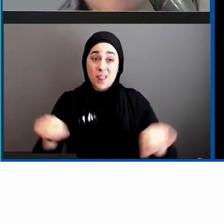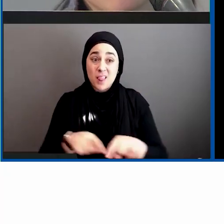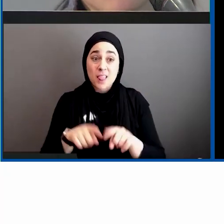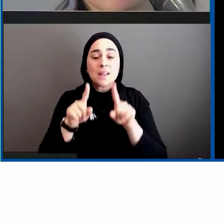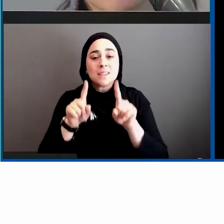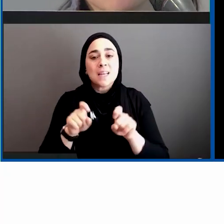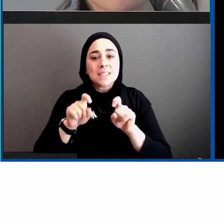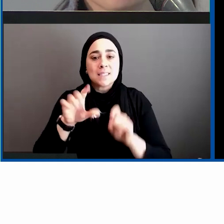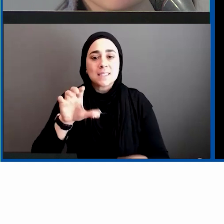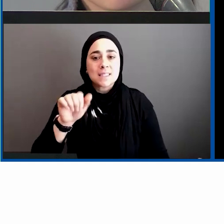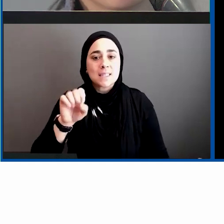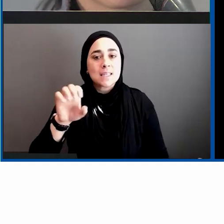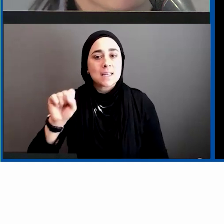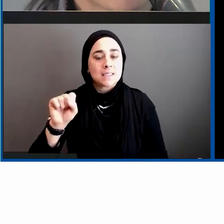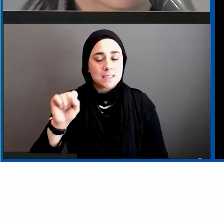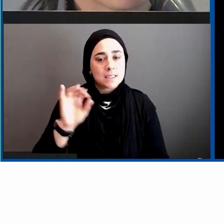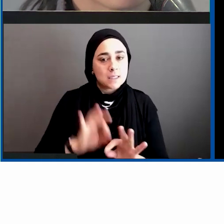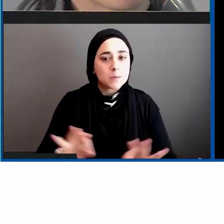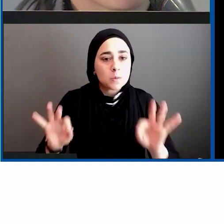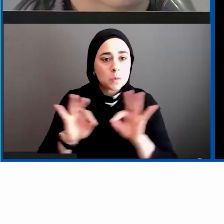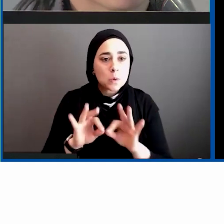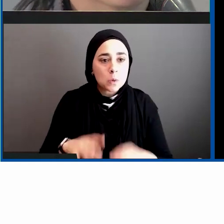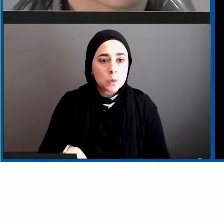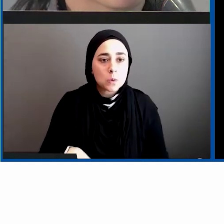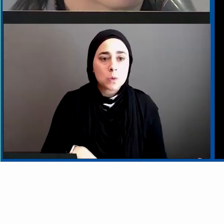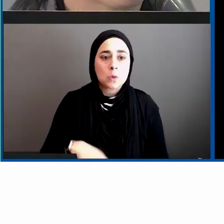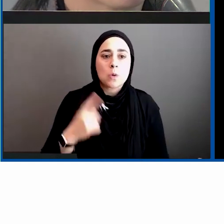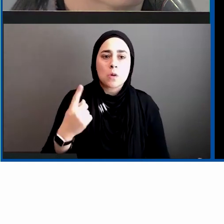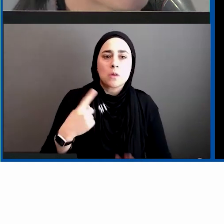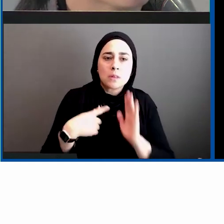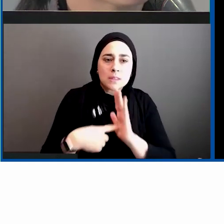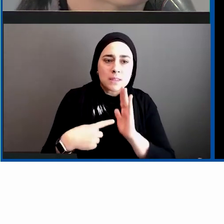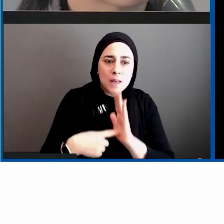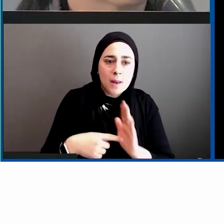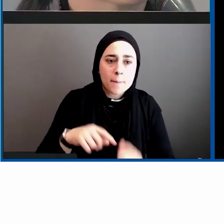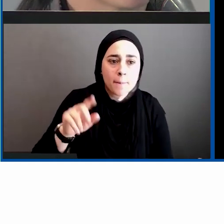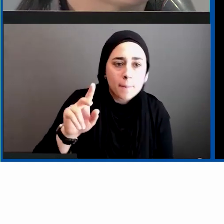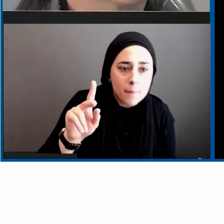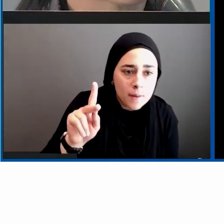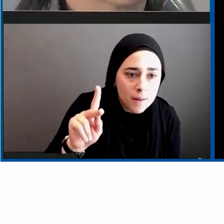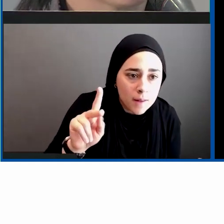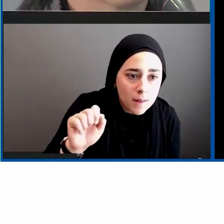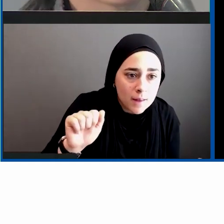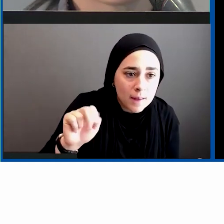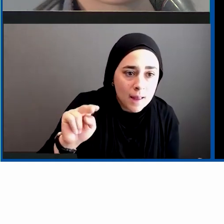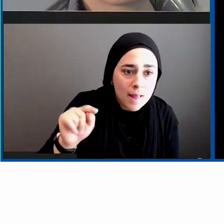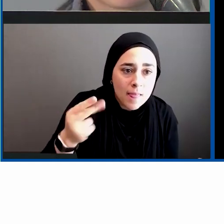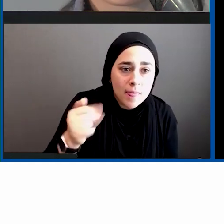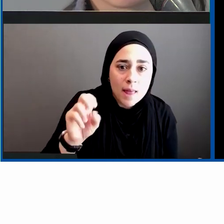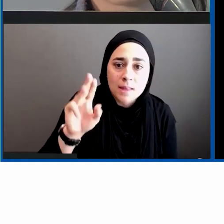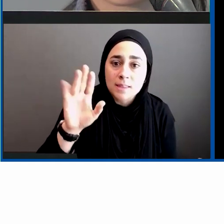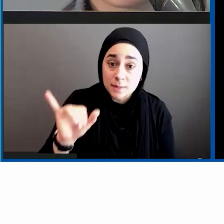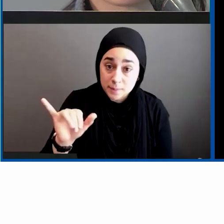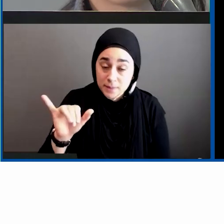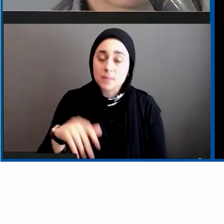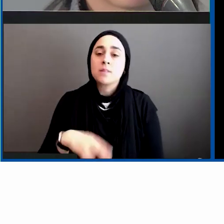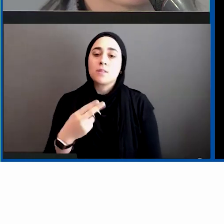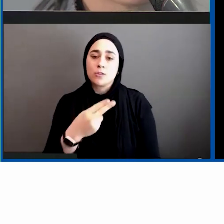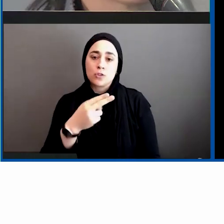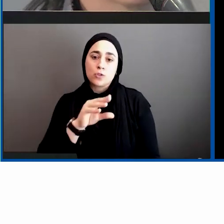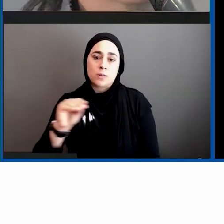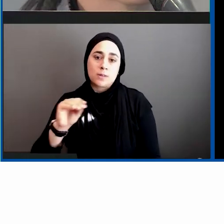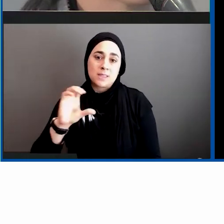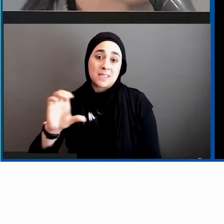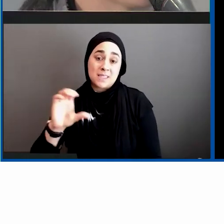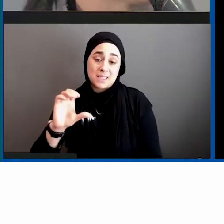I wrote some examples in there, but Canthasamy is one of them. That went to the Supreme Court of Canada. That was an H&C, humanitarian compassionate application